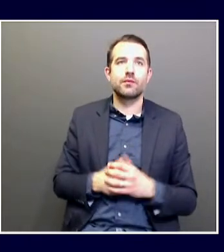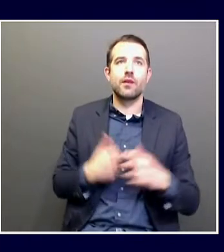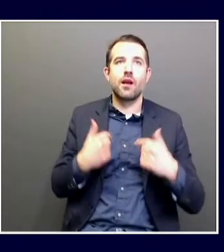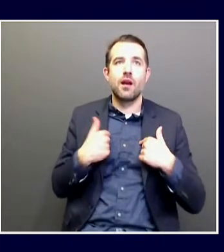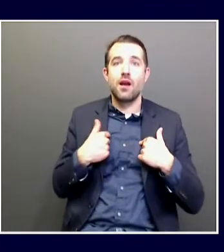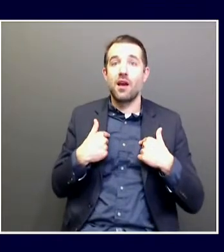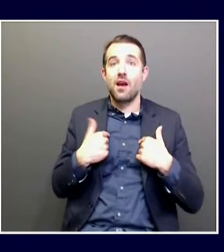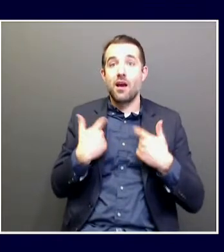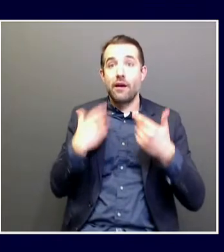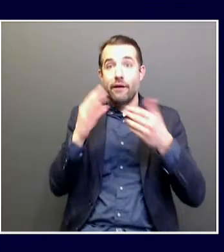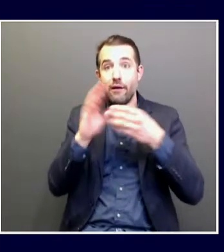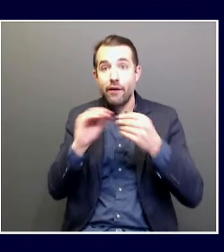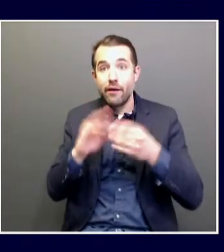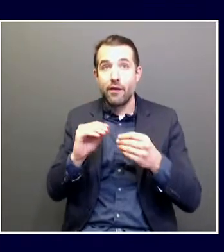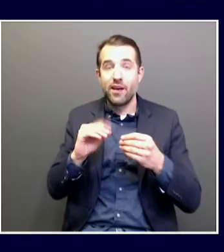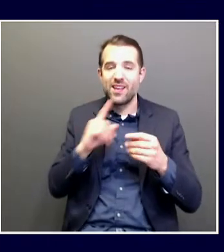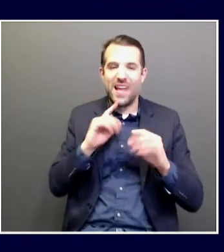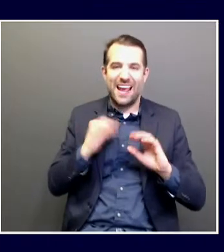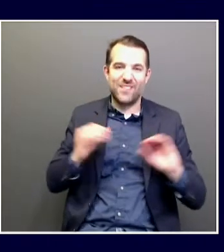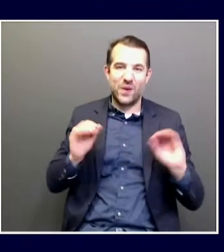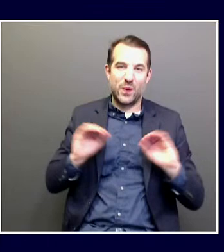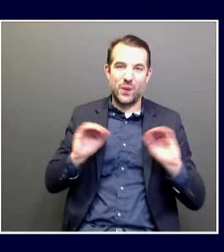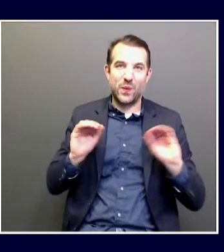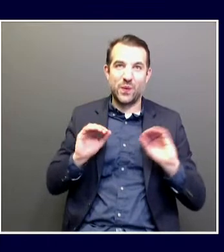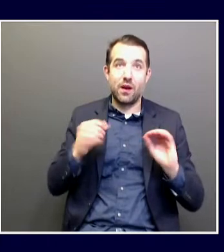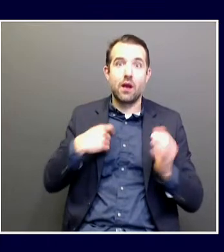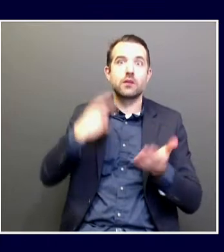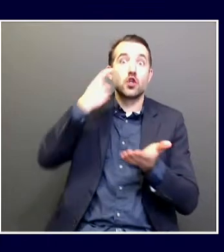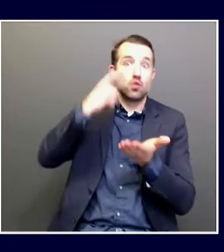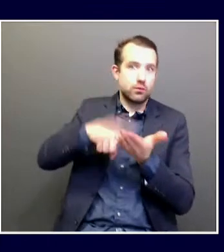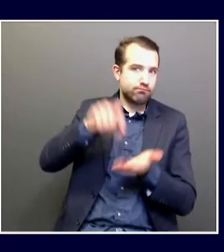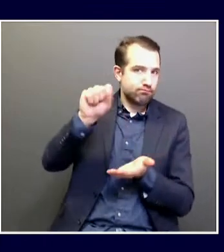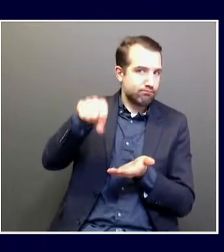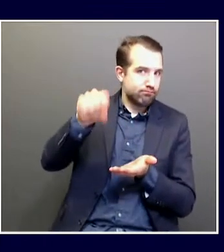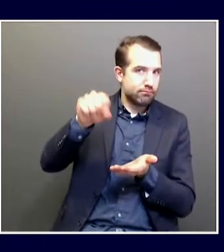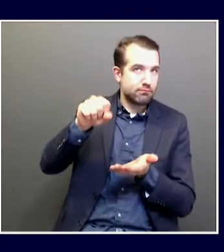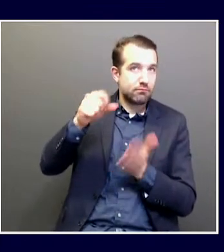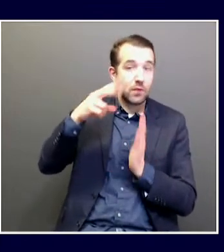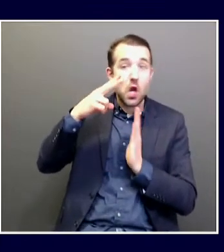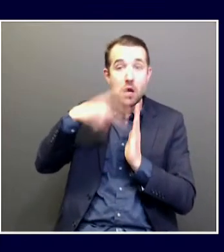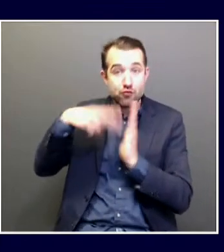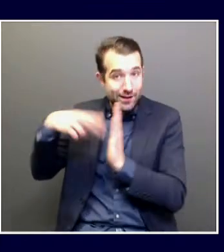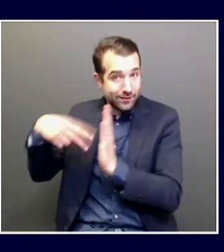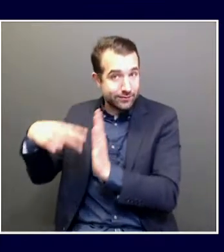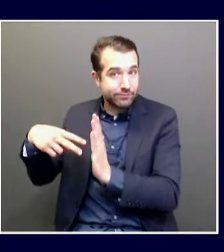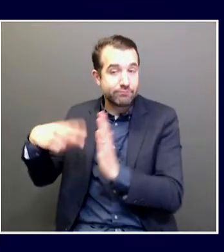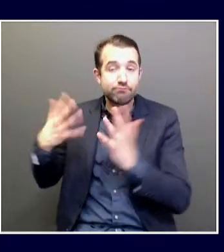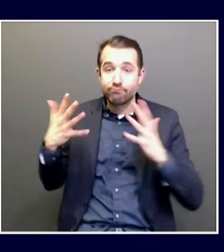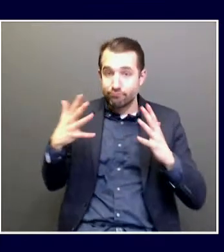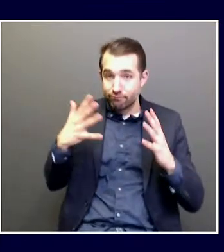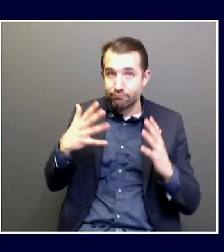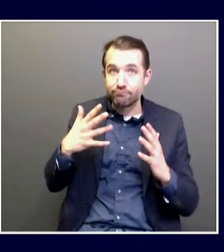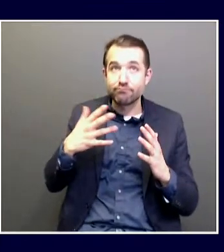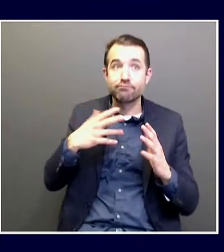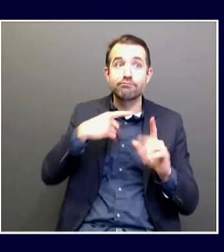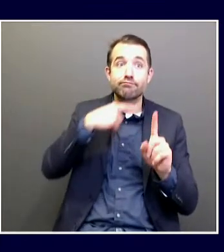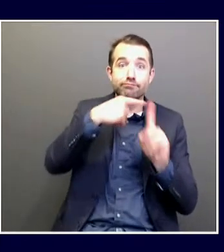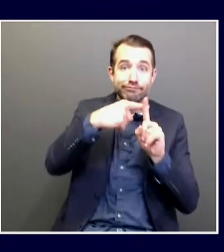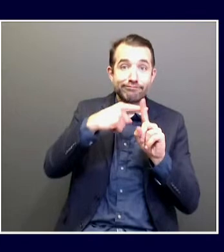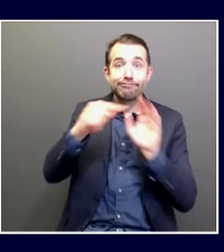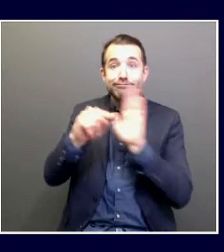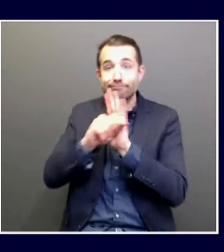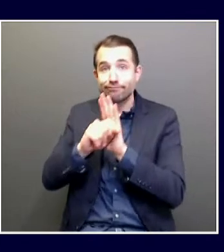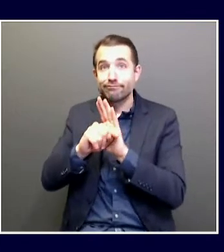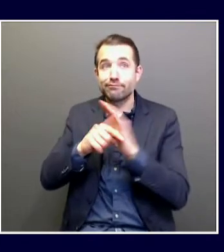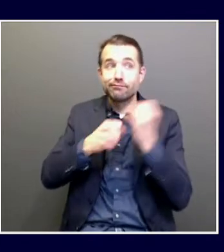I recognize that there's a tension there, and I've read sharp analyses on both sides of it to understand it better, but I'm not a primary source on